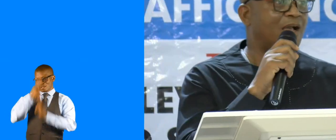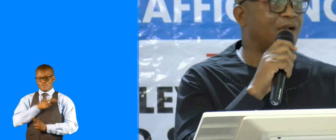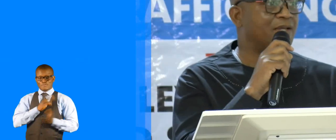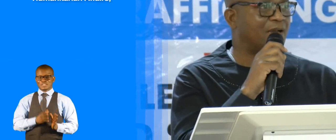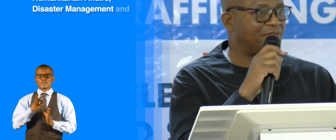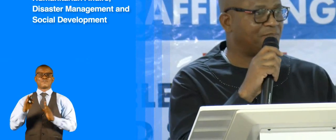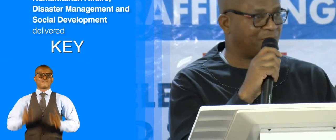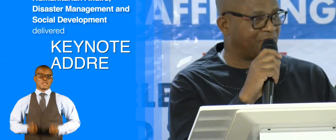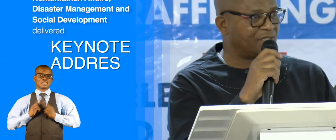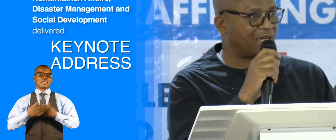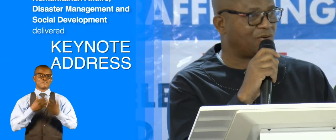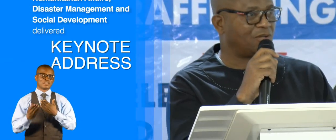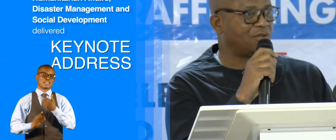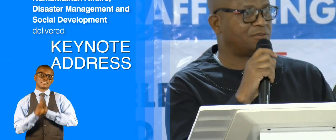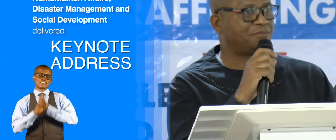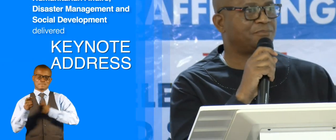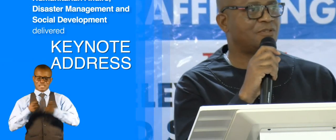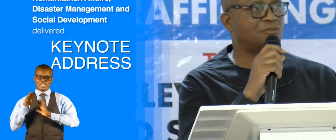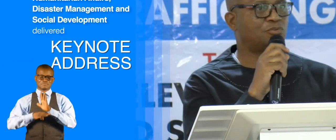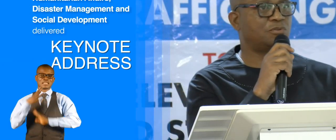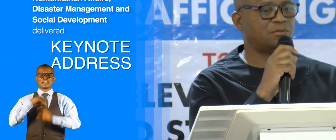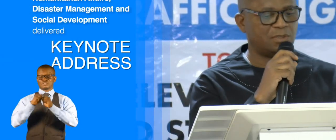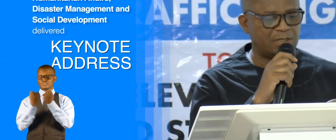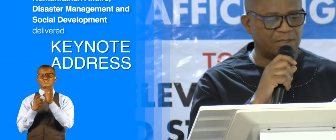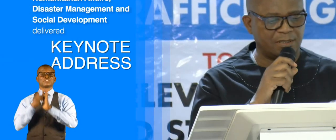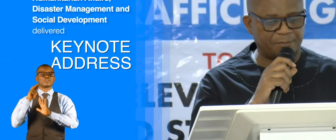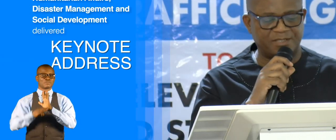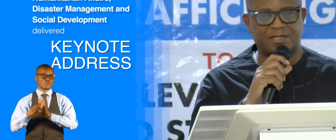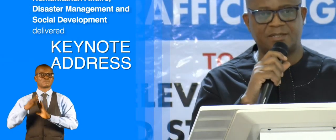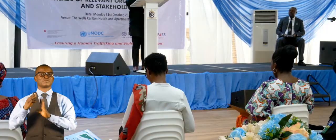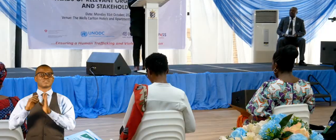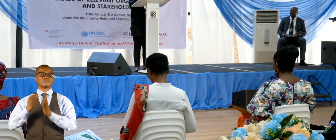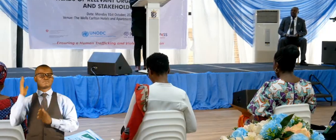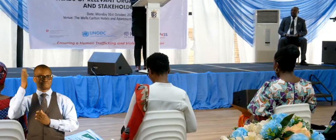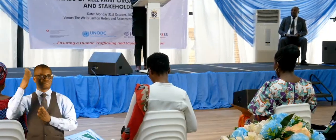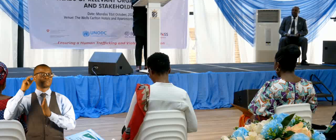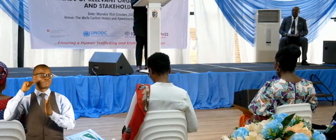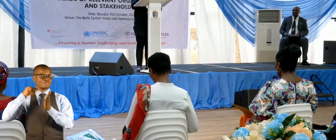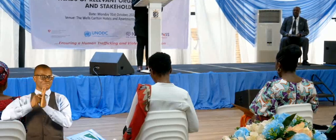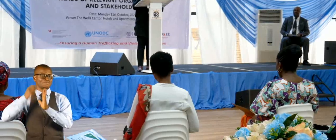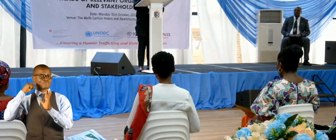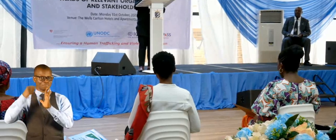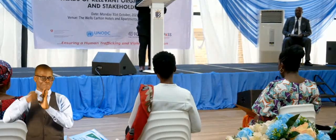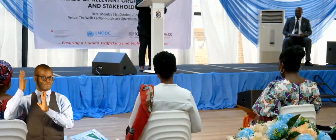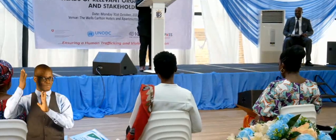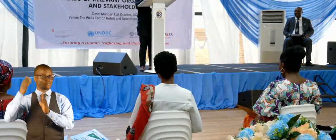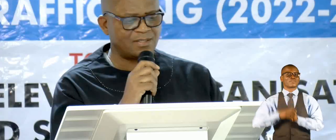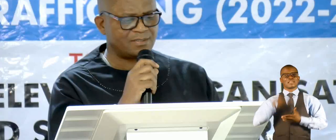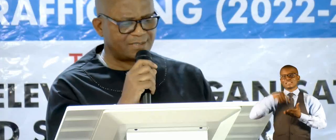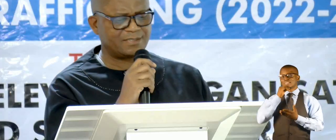The representative of the Honorable Minister of Humanitarian Affairs, Disaster Management and Social Development delivered the keynote